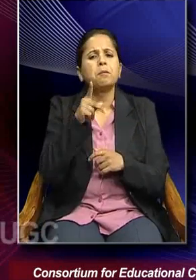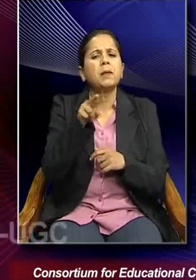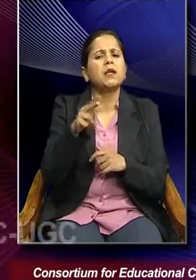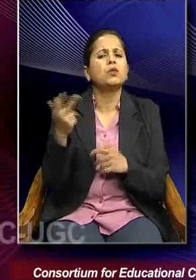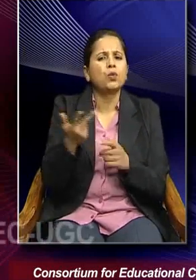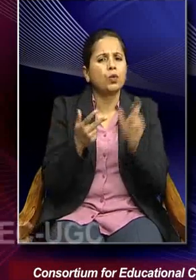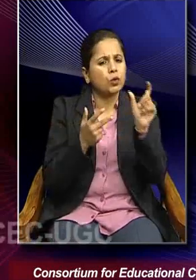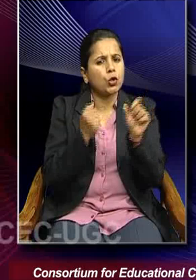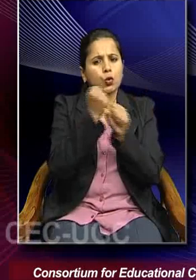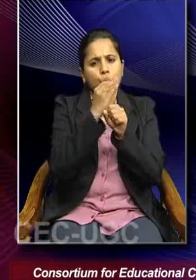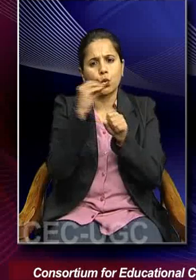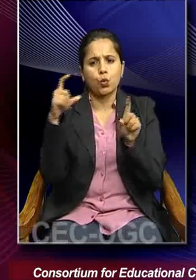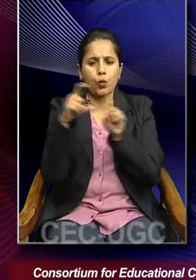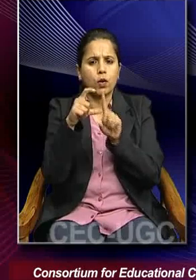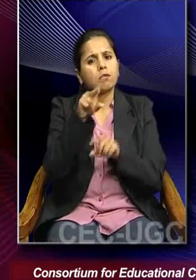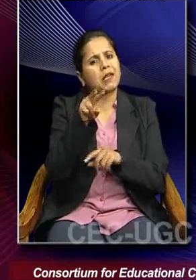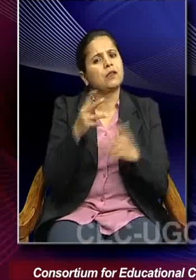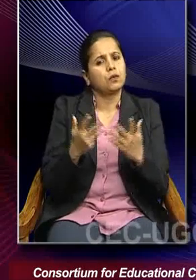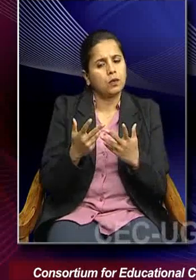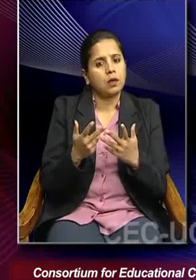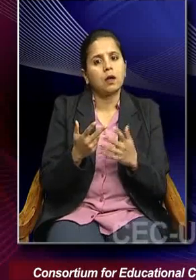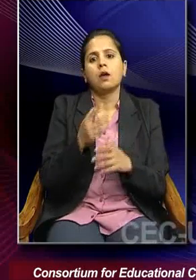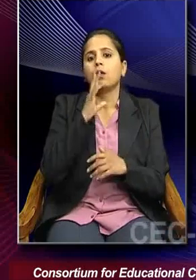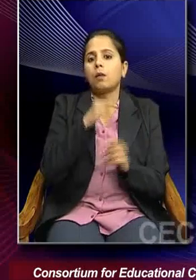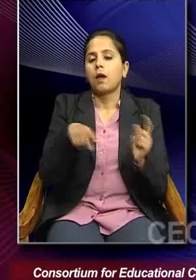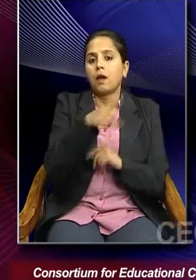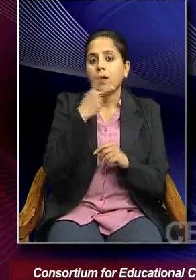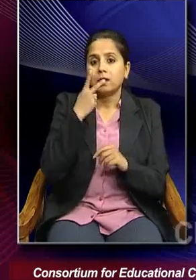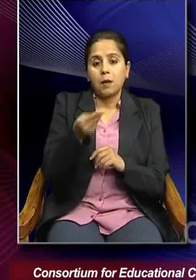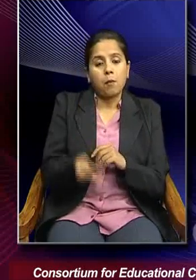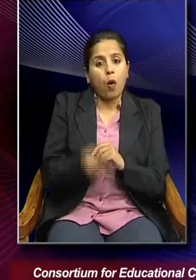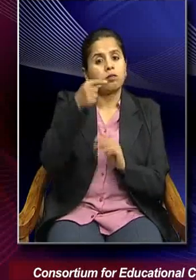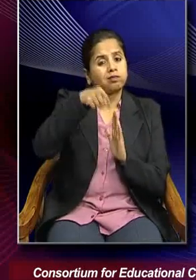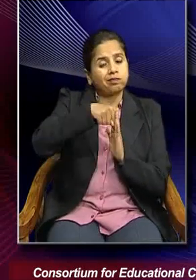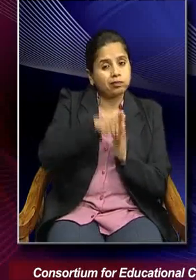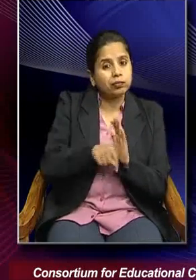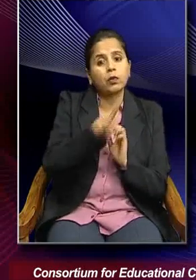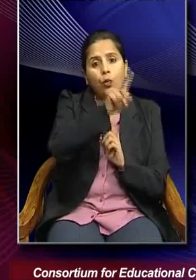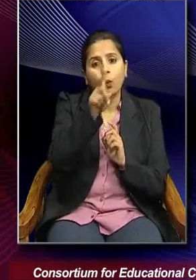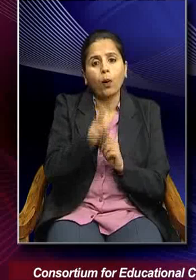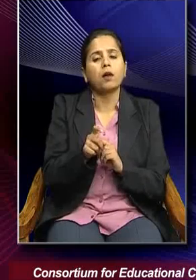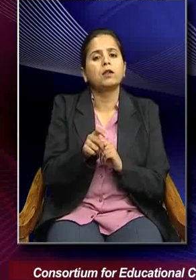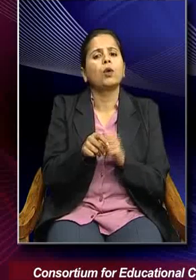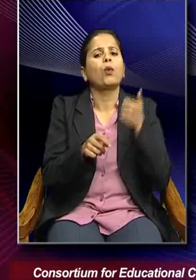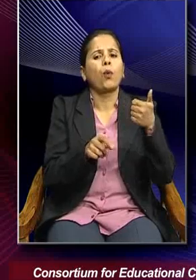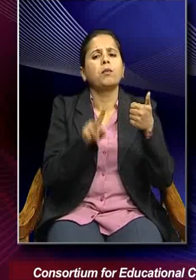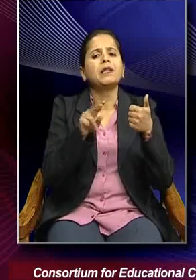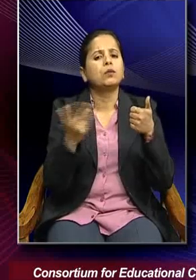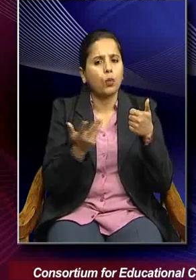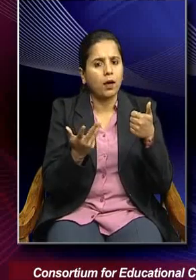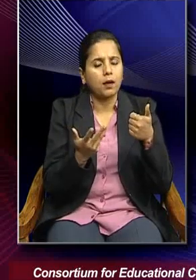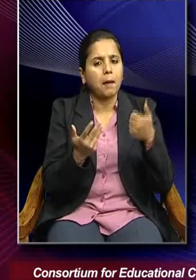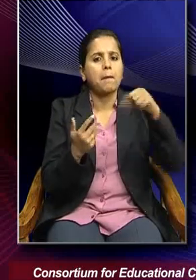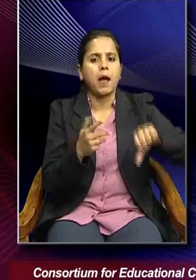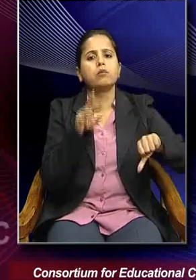the term good? So it's going in fact into the more fundamental questions of what is good and so